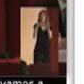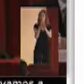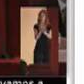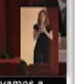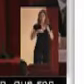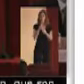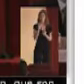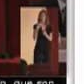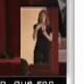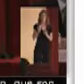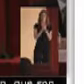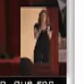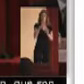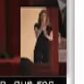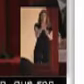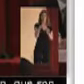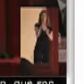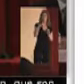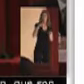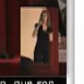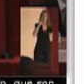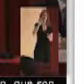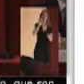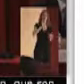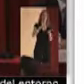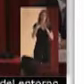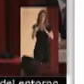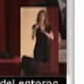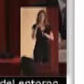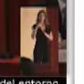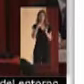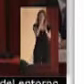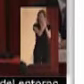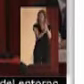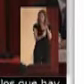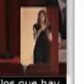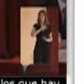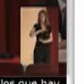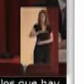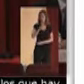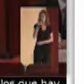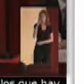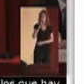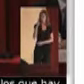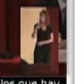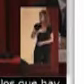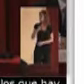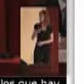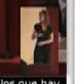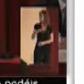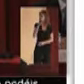using sonic path finders. There's a quite long list, as you can